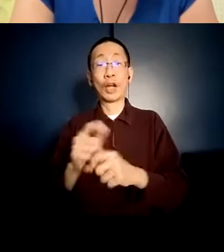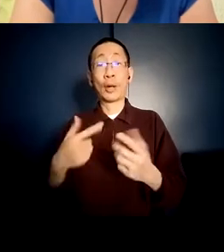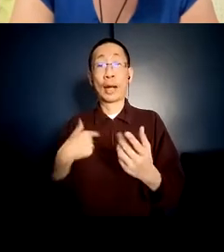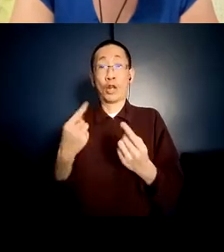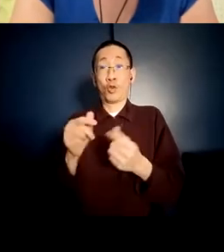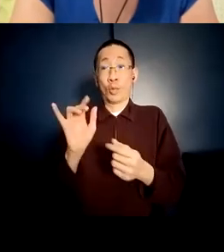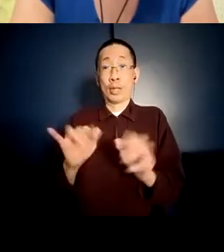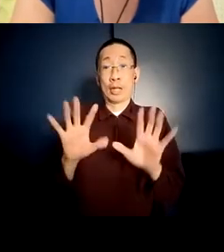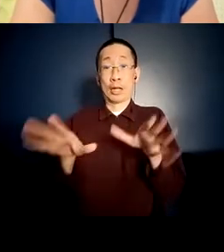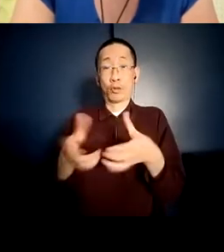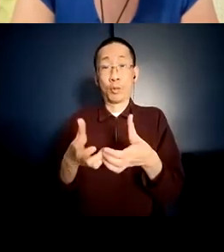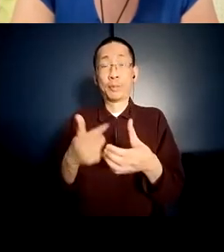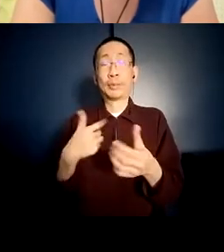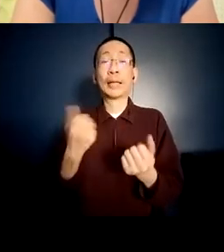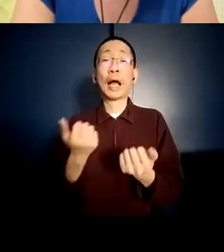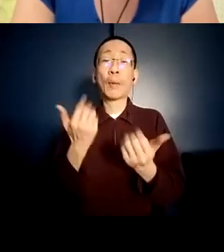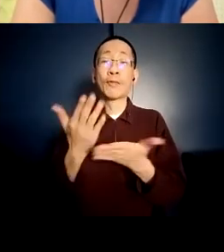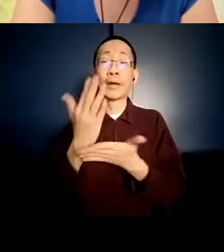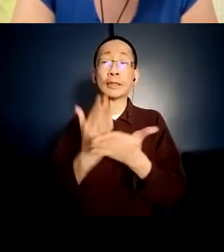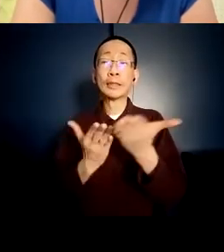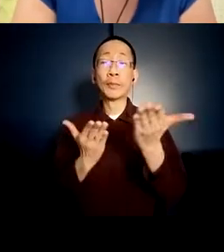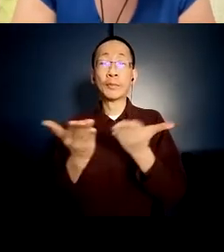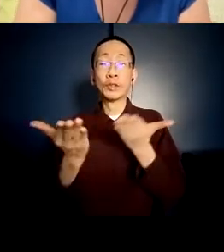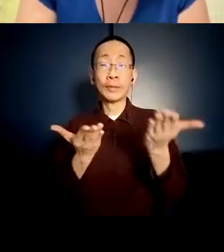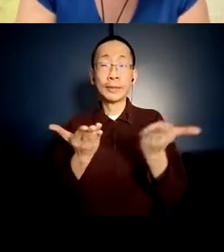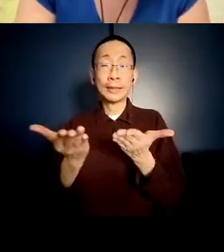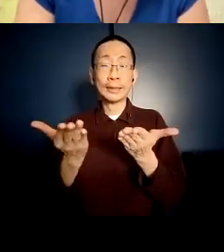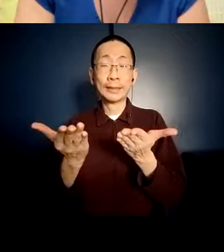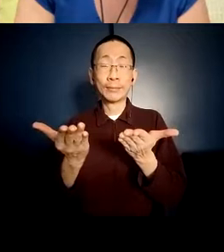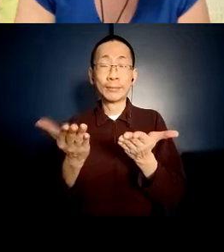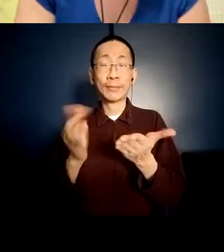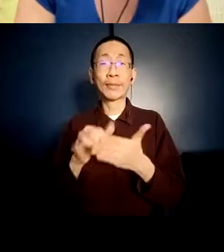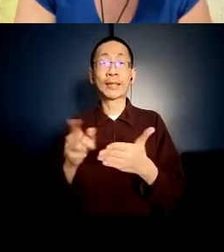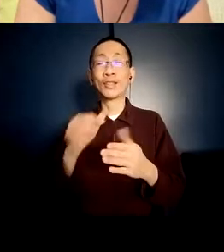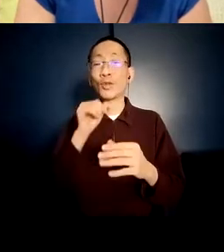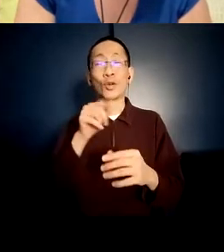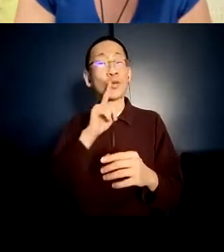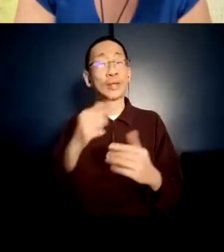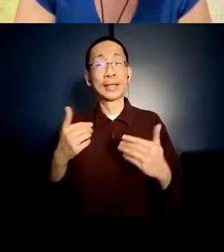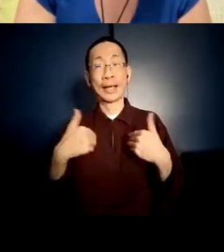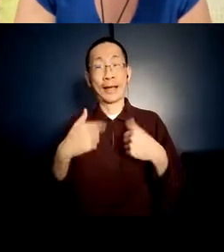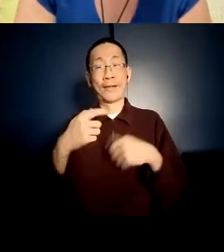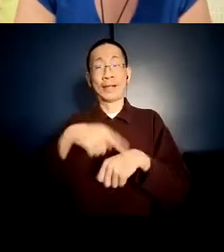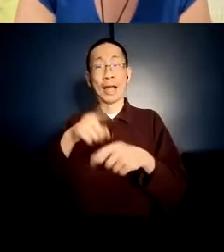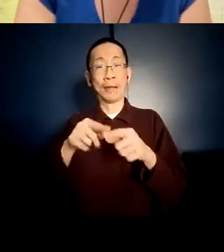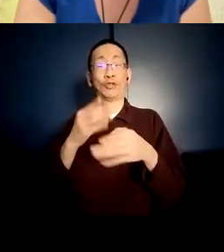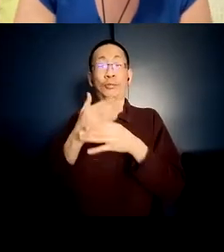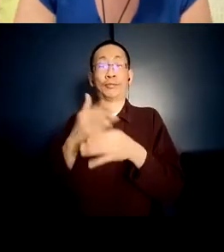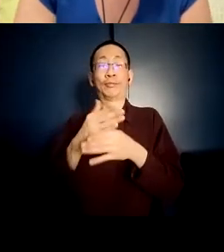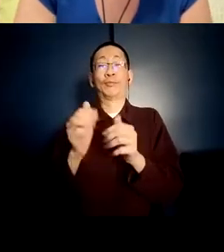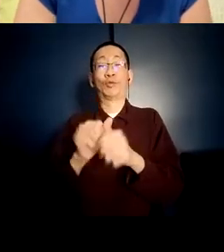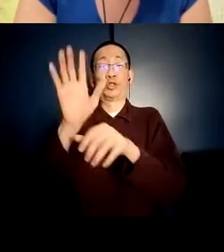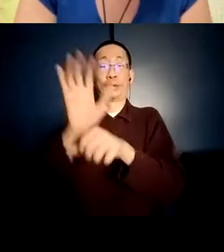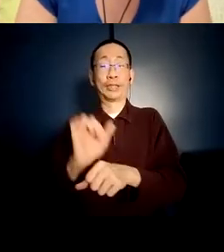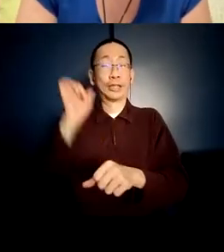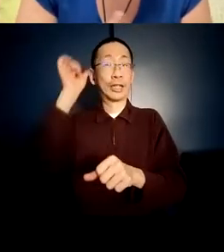Box is provide some of the services that there is not really time to provide in traditional